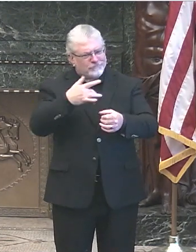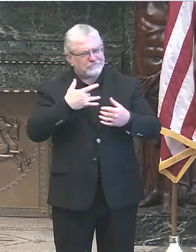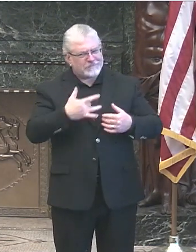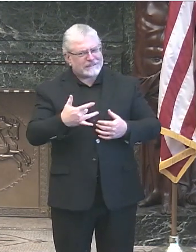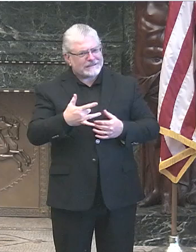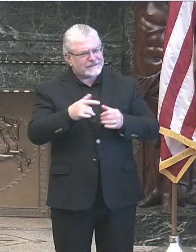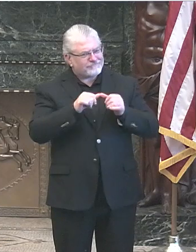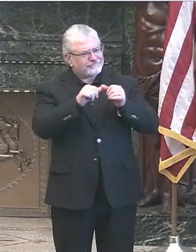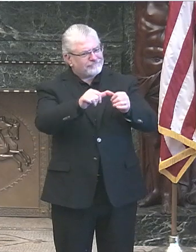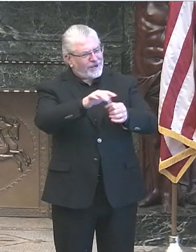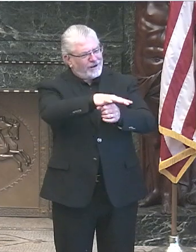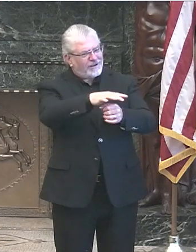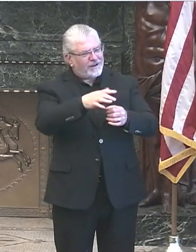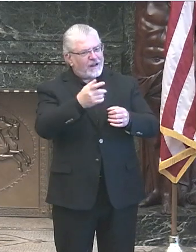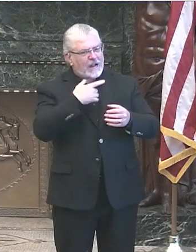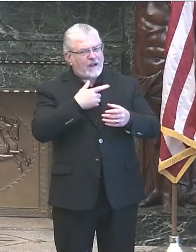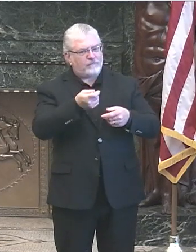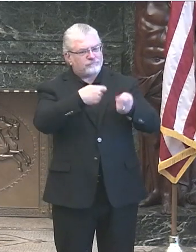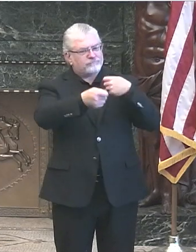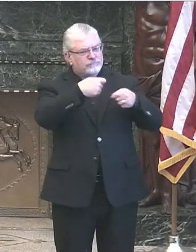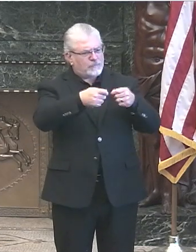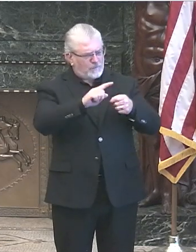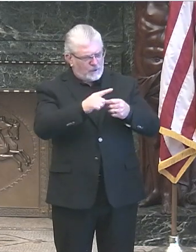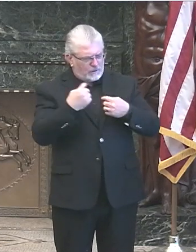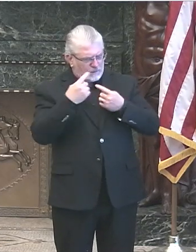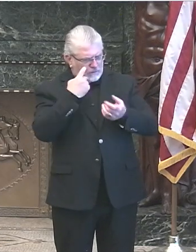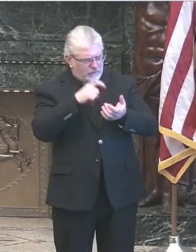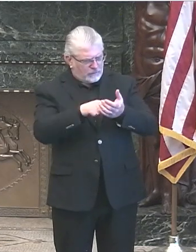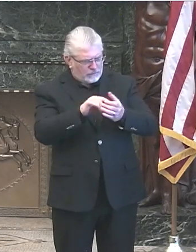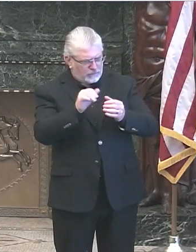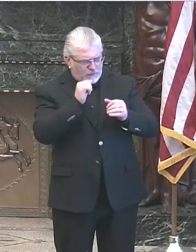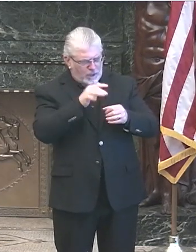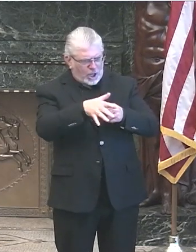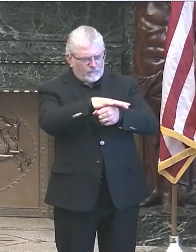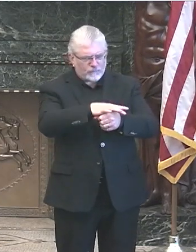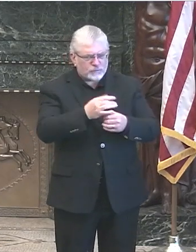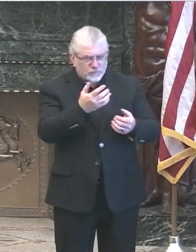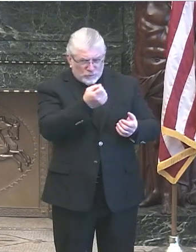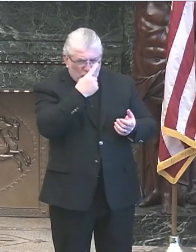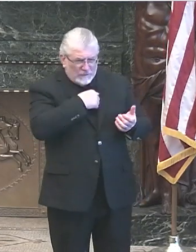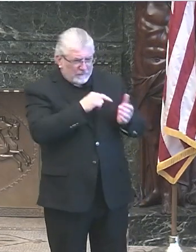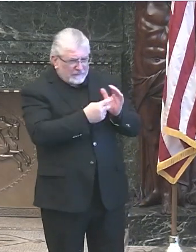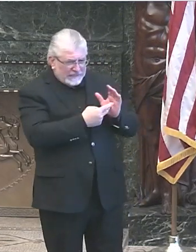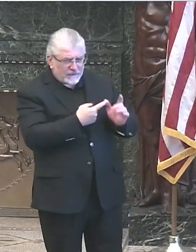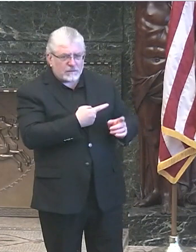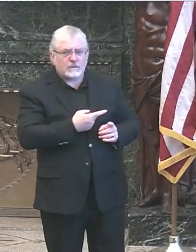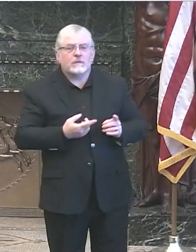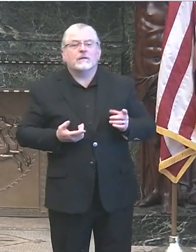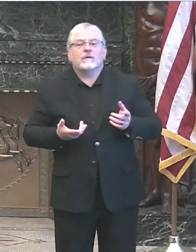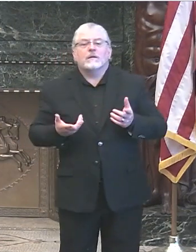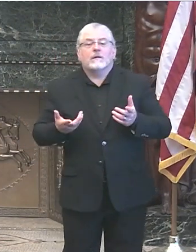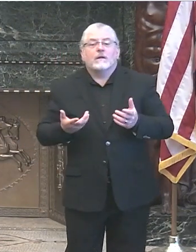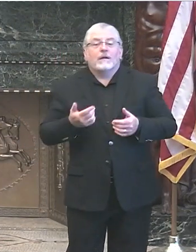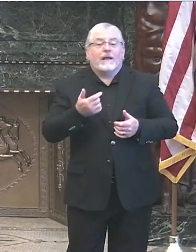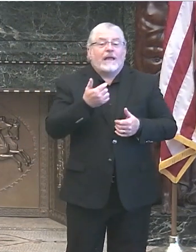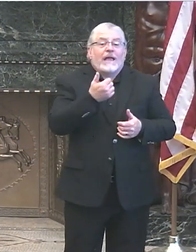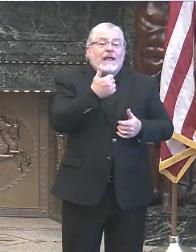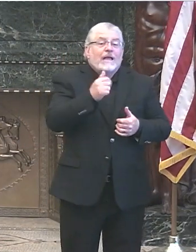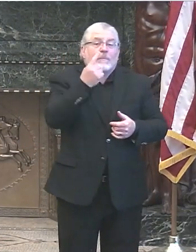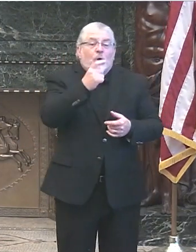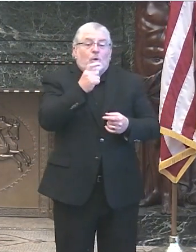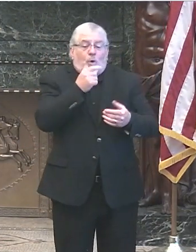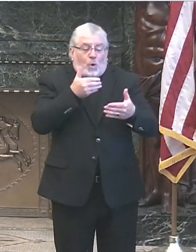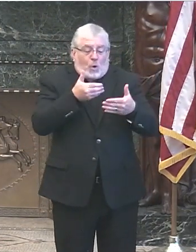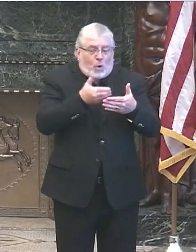So we recommend that everybody who was around somebody else and within 6 feet, be wearing a mask, and that mask should cover their nose